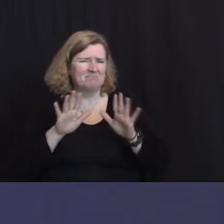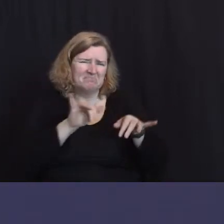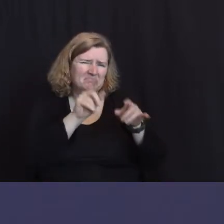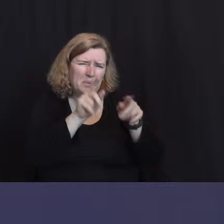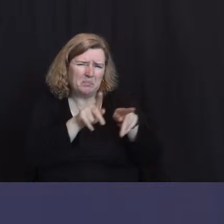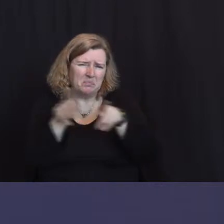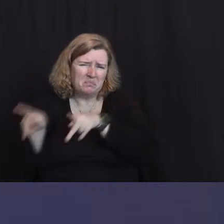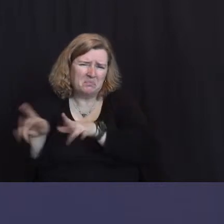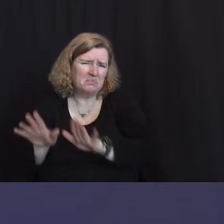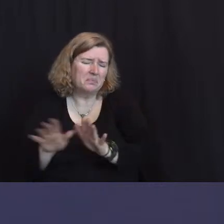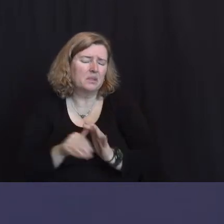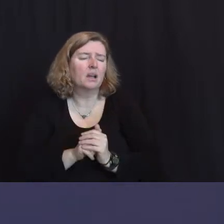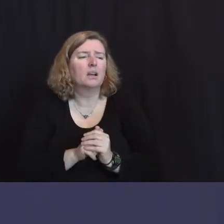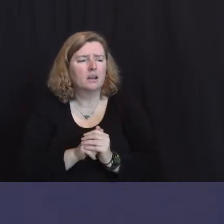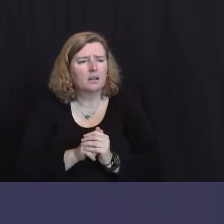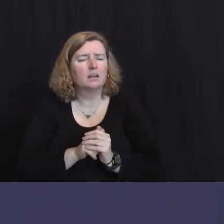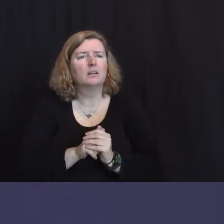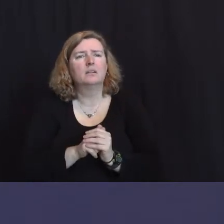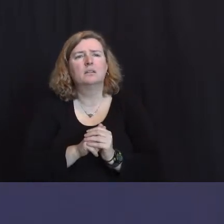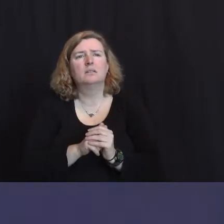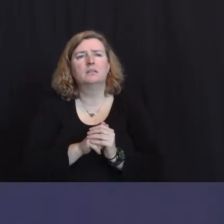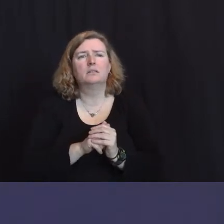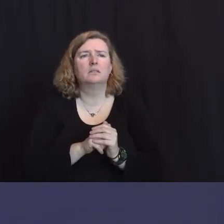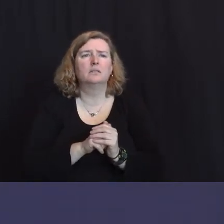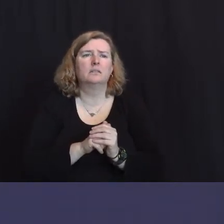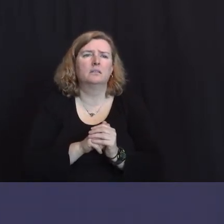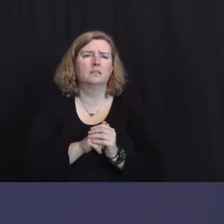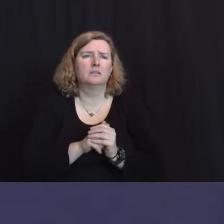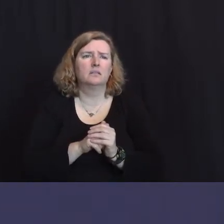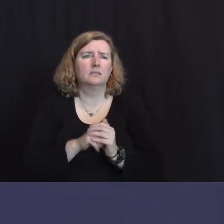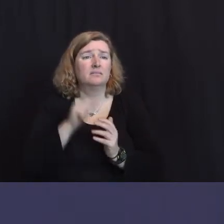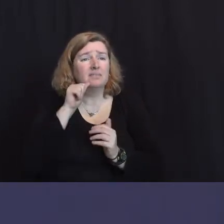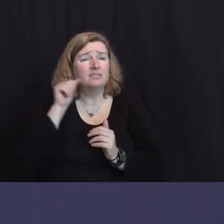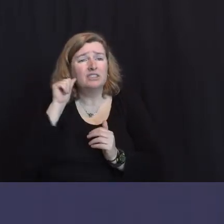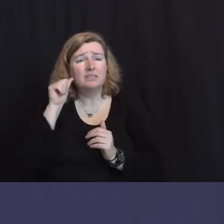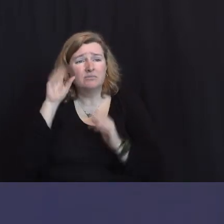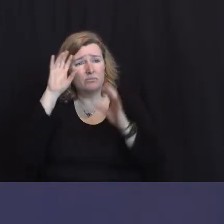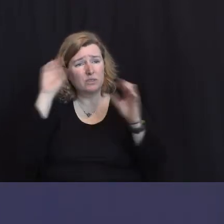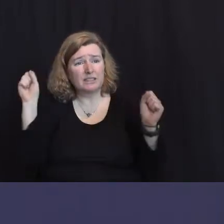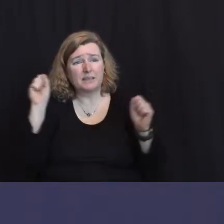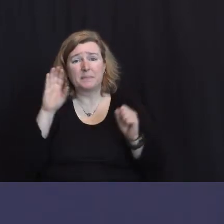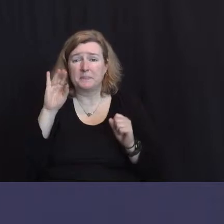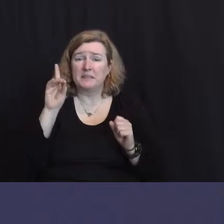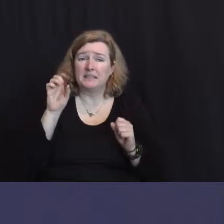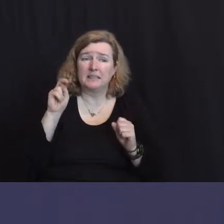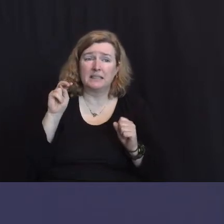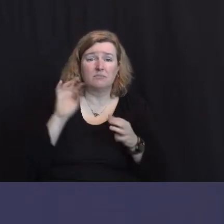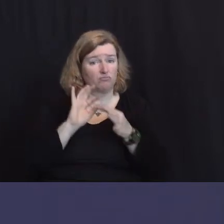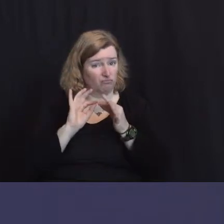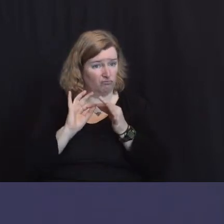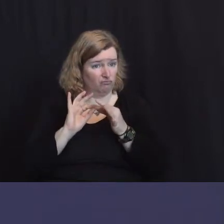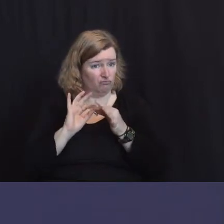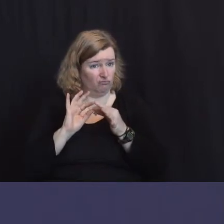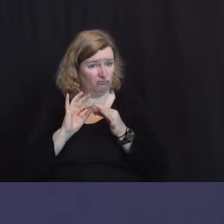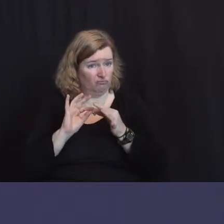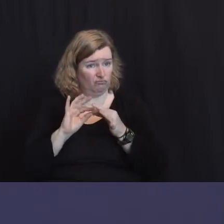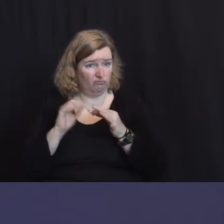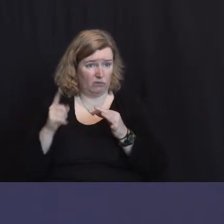I think you saw President Biden, frankly, talking yesterday in a similar mode to what we were talking on Monday with the hub and spoke